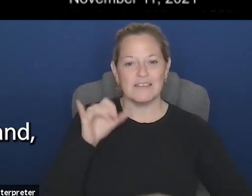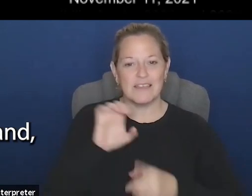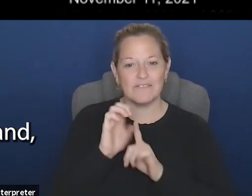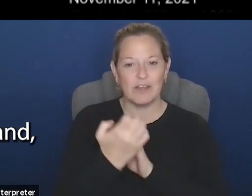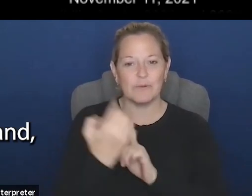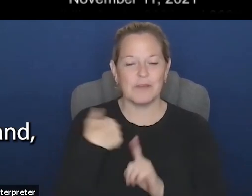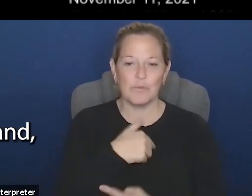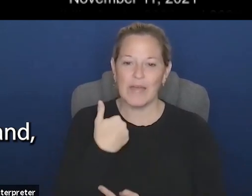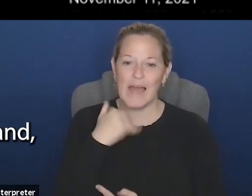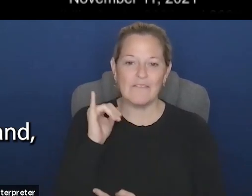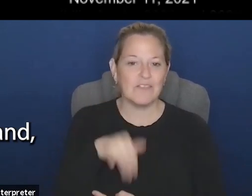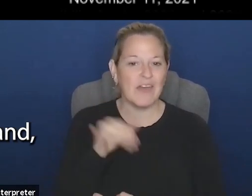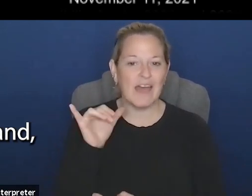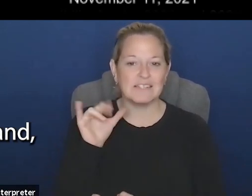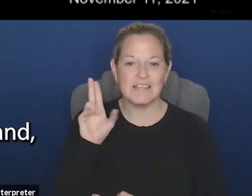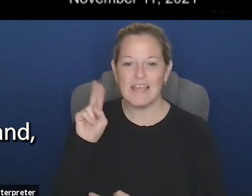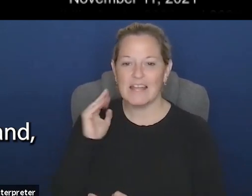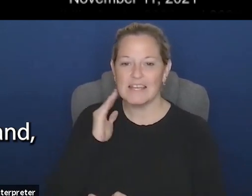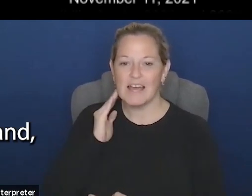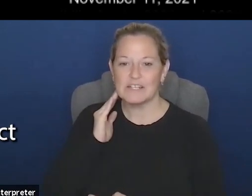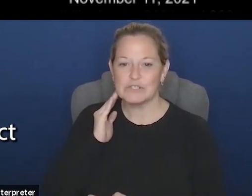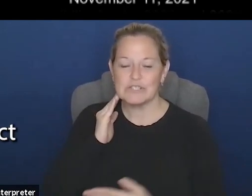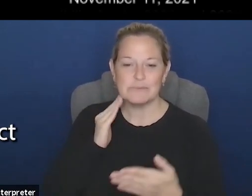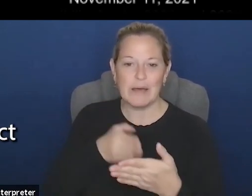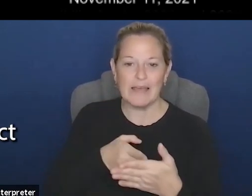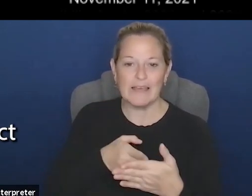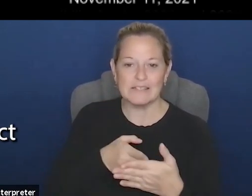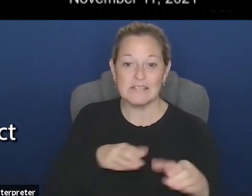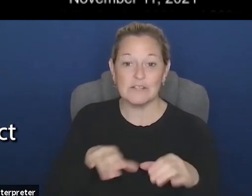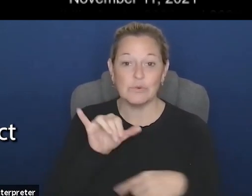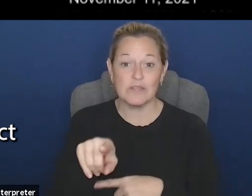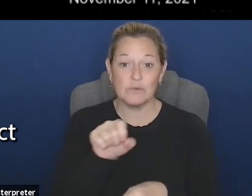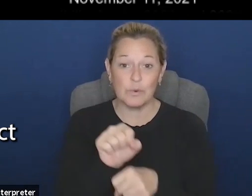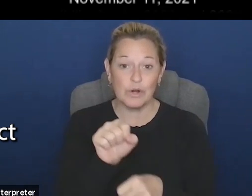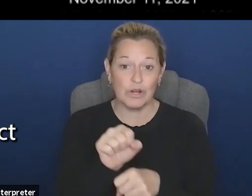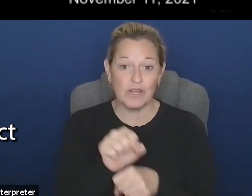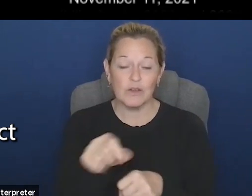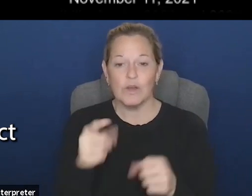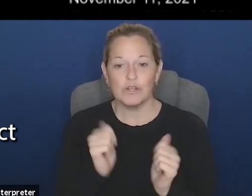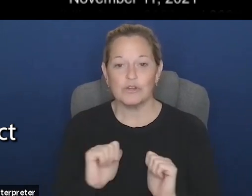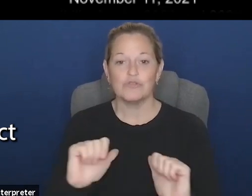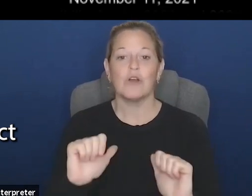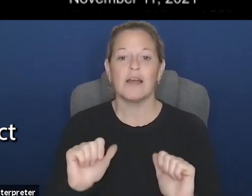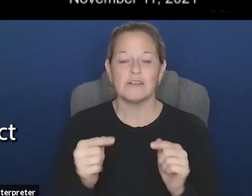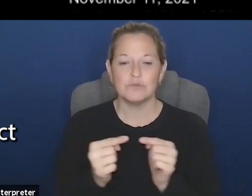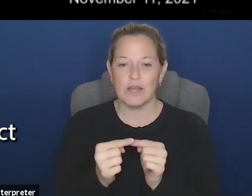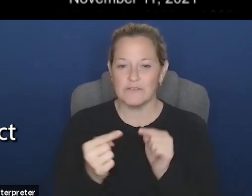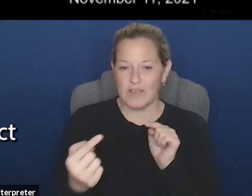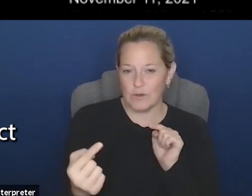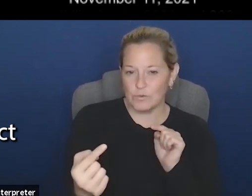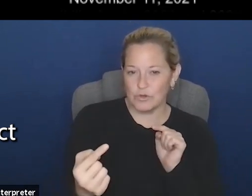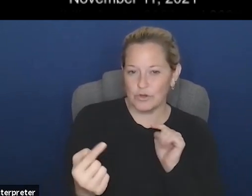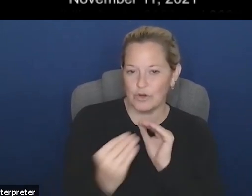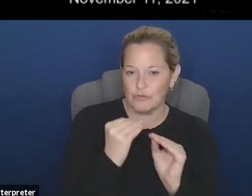have unconscious bias, and doing this work where you're trying to counter and correct